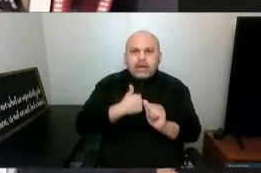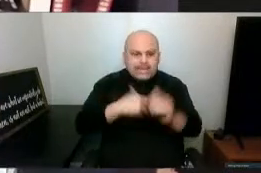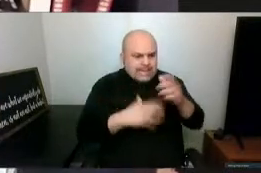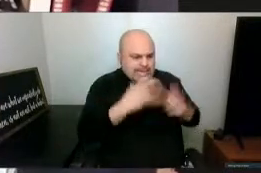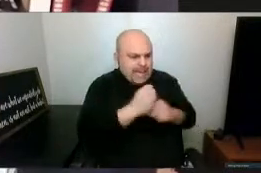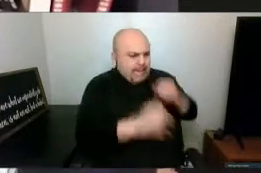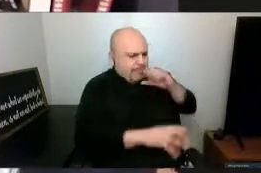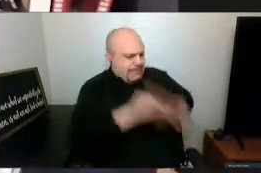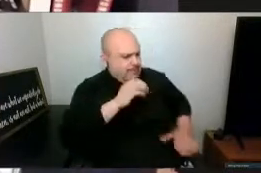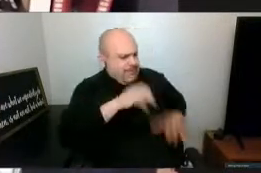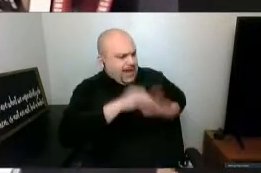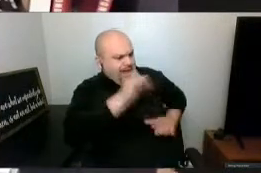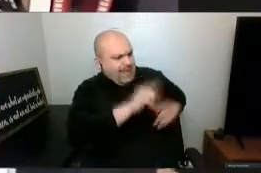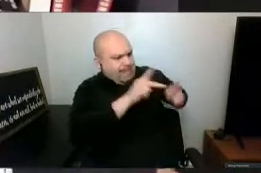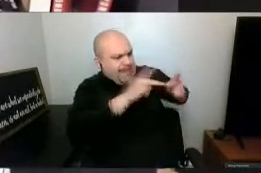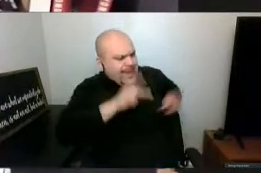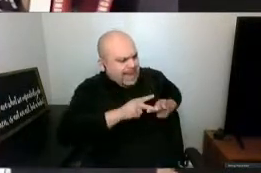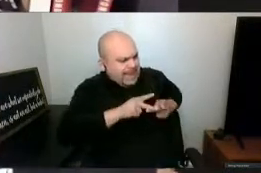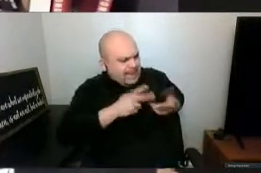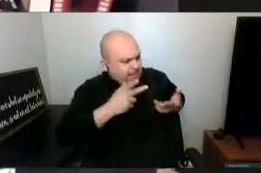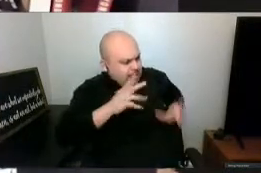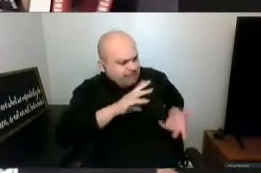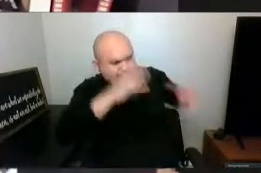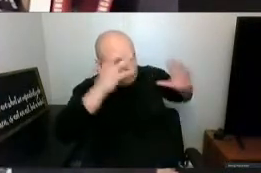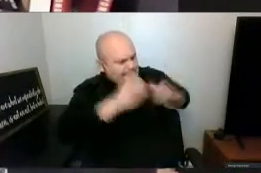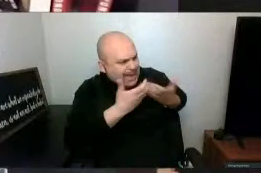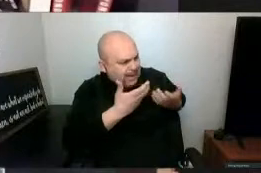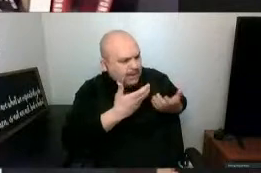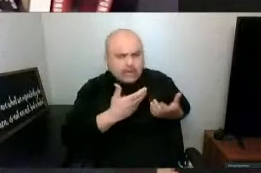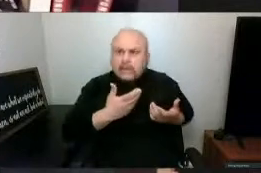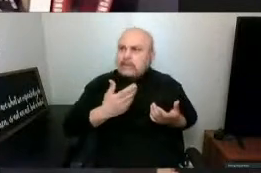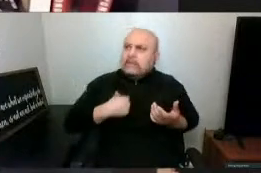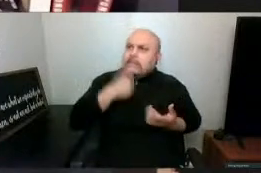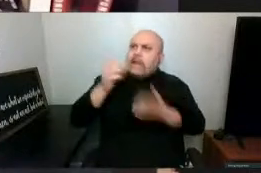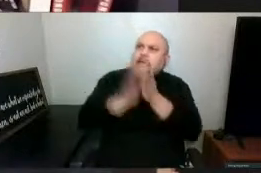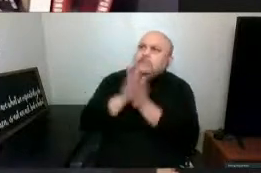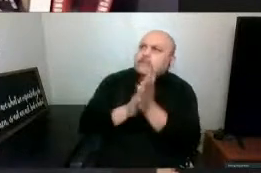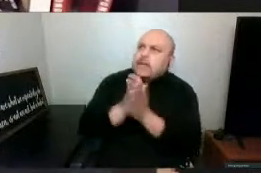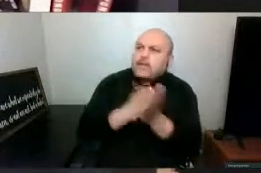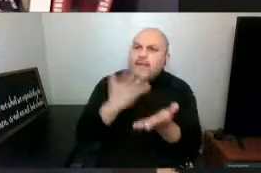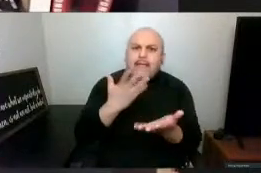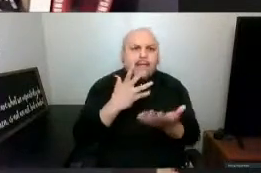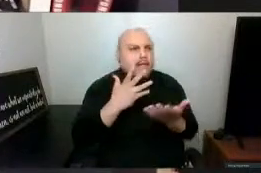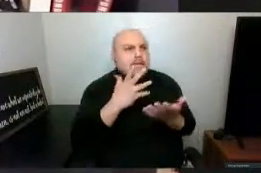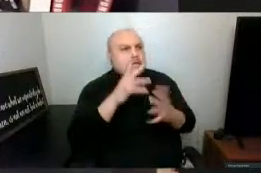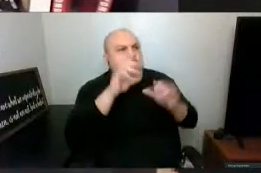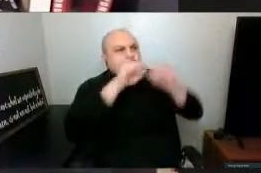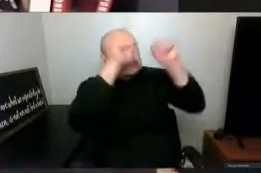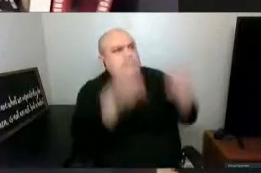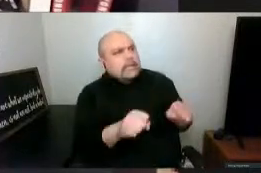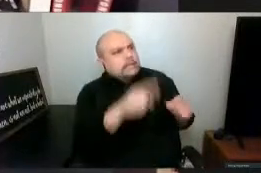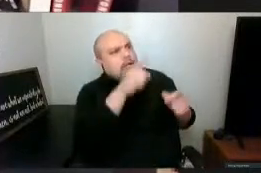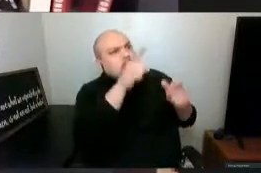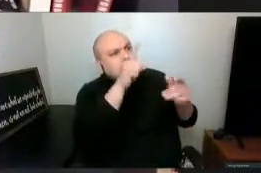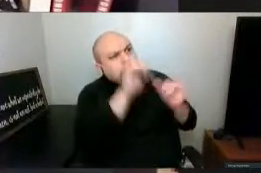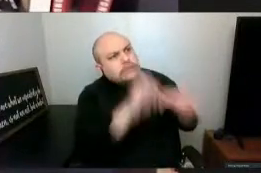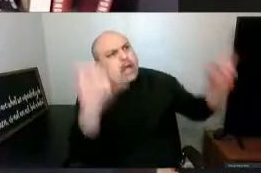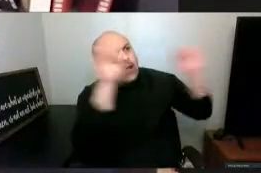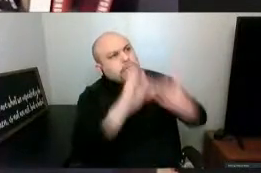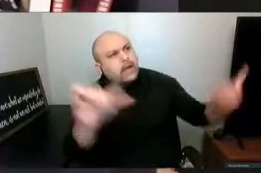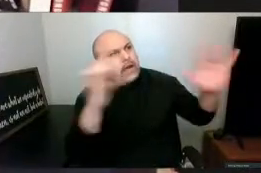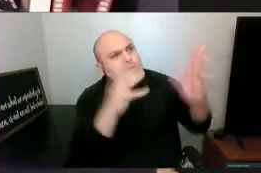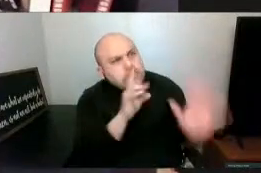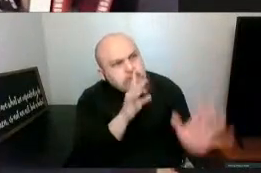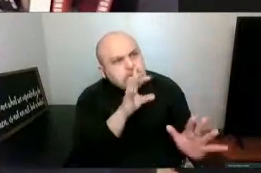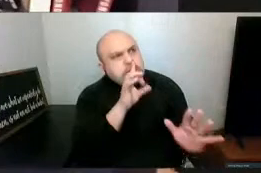I'm, perhaps unmotivated, or I'm tackling a system that seems never ending in order for me to re-engage